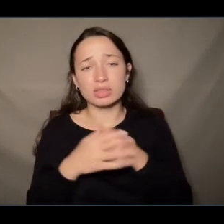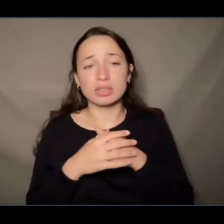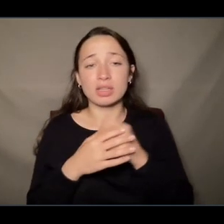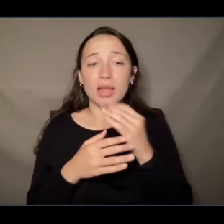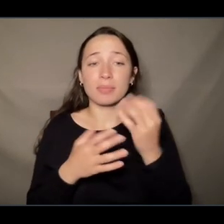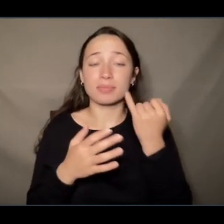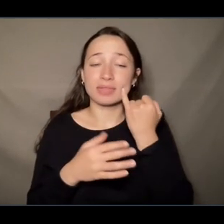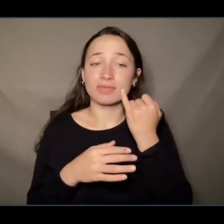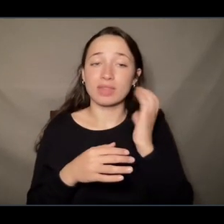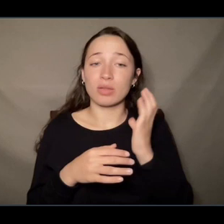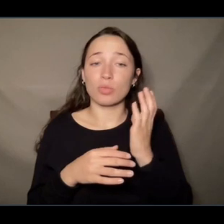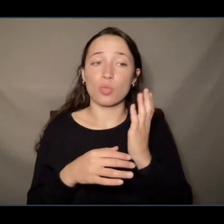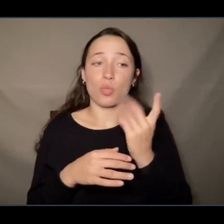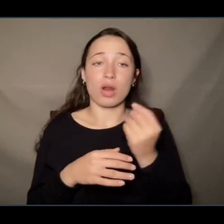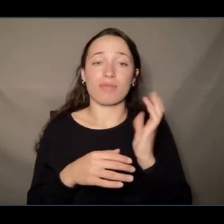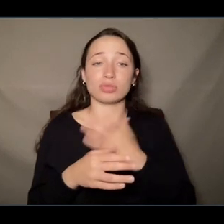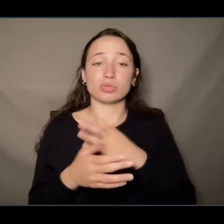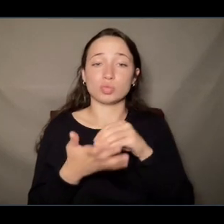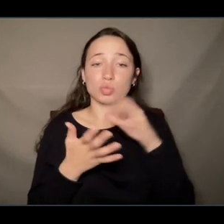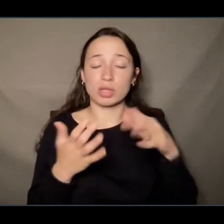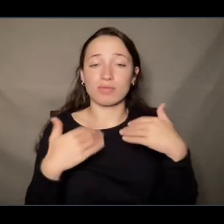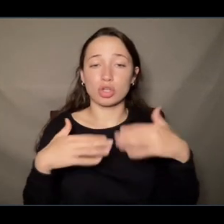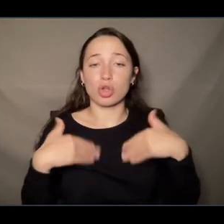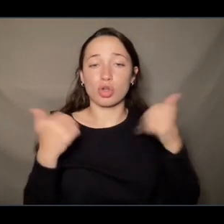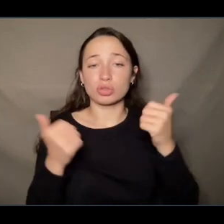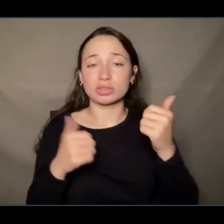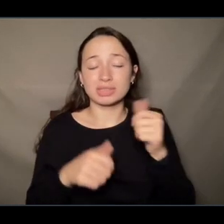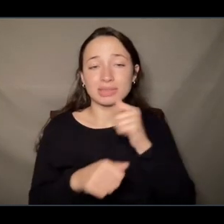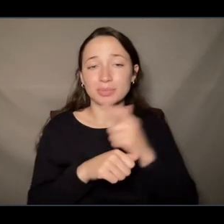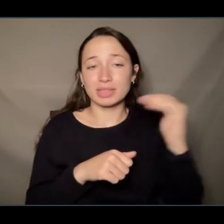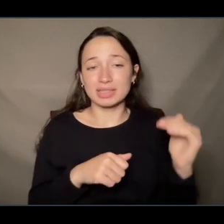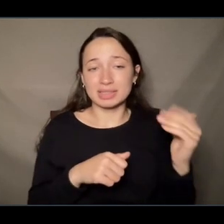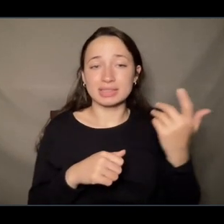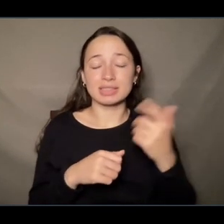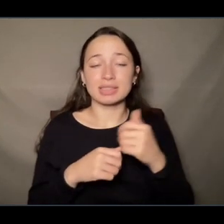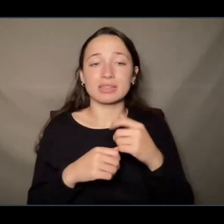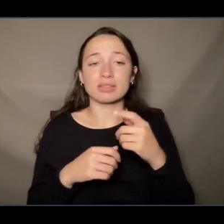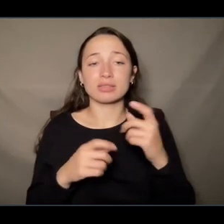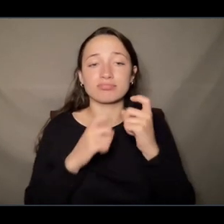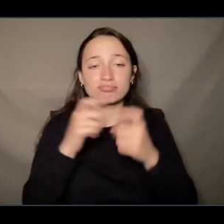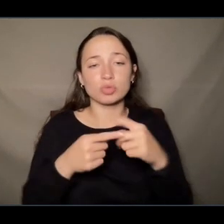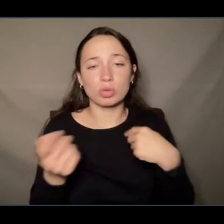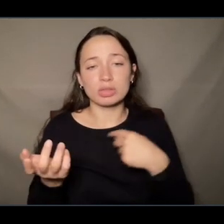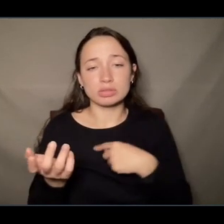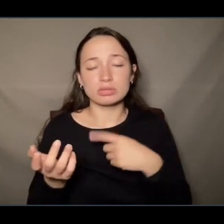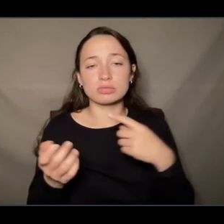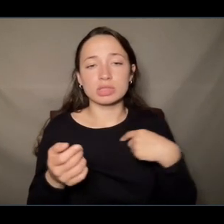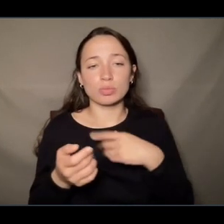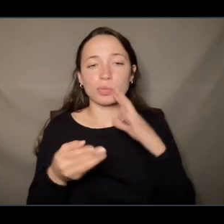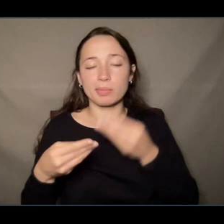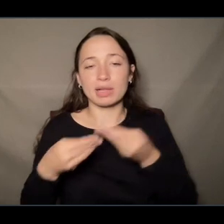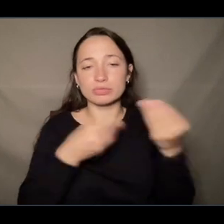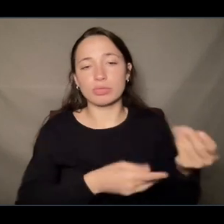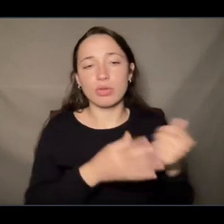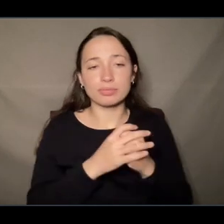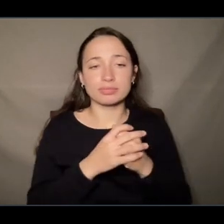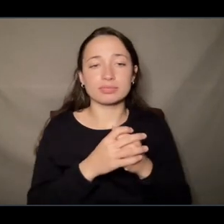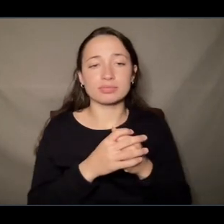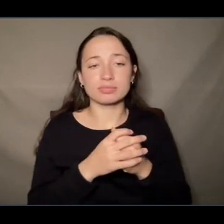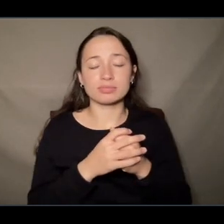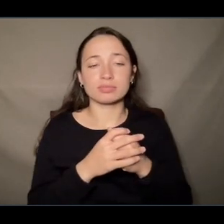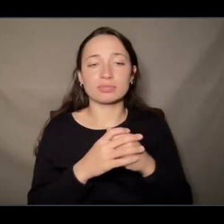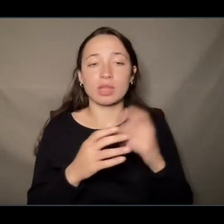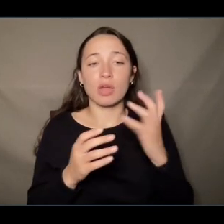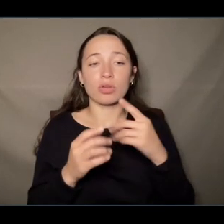now. And, you know, if one of our students has a younger sibling, then if it is donated to us, then we gladly pass it